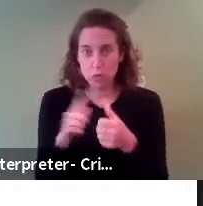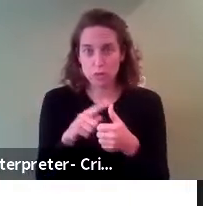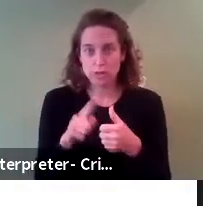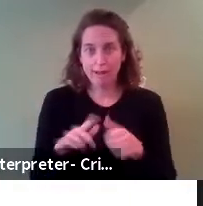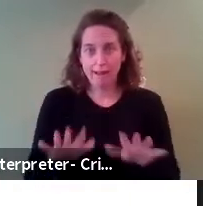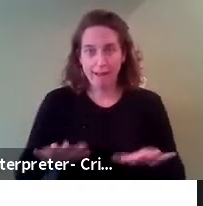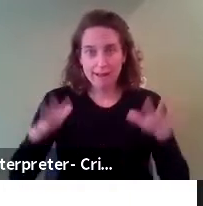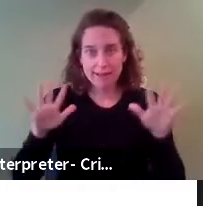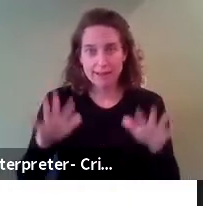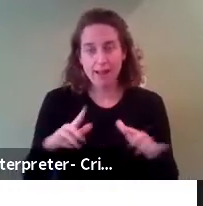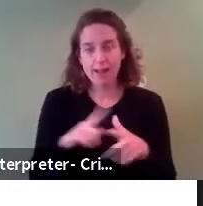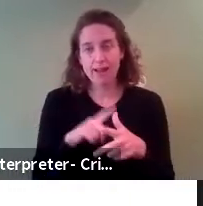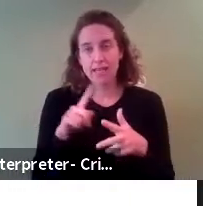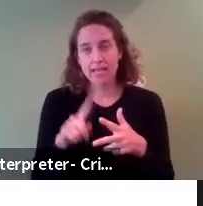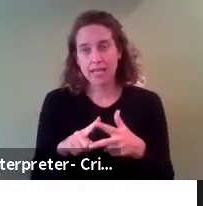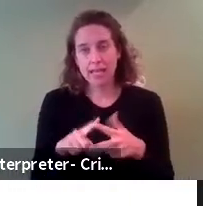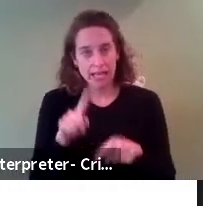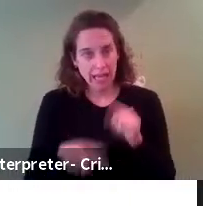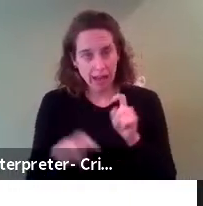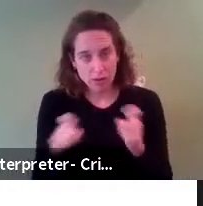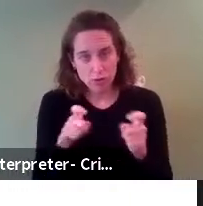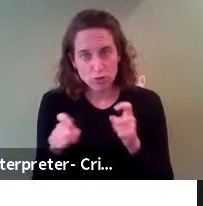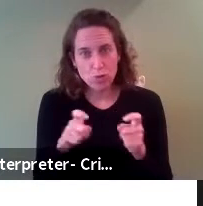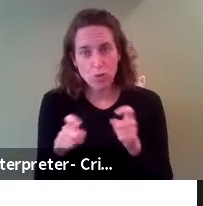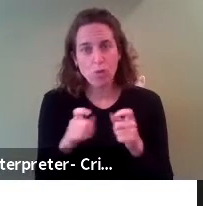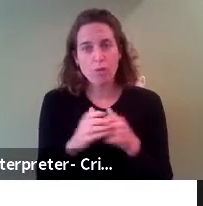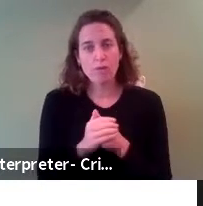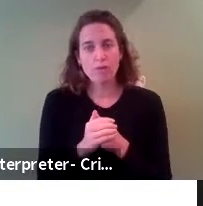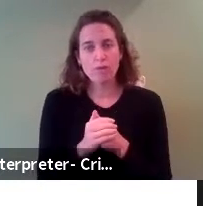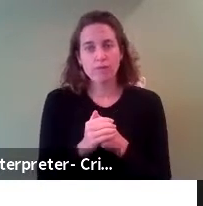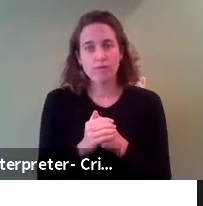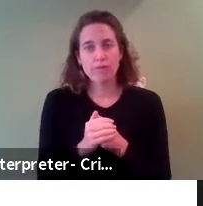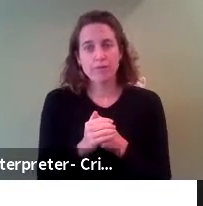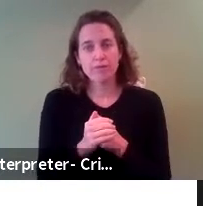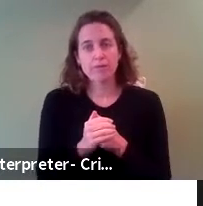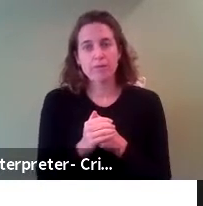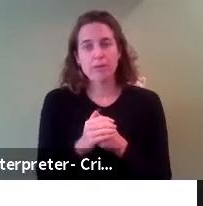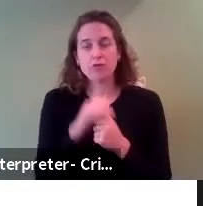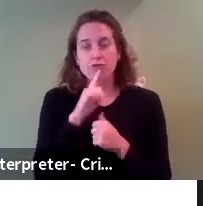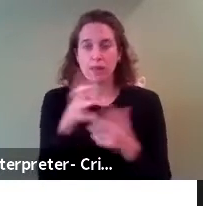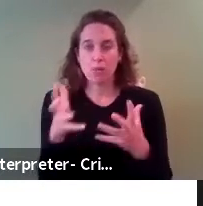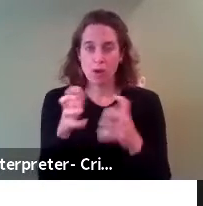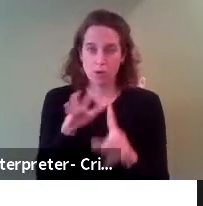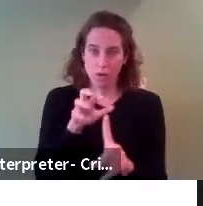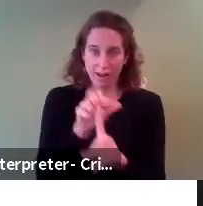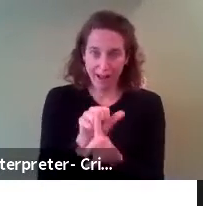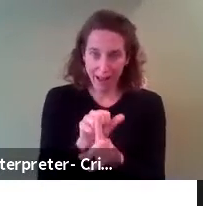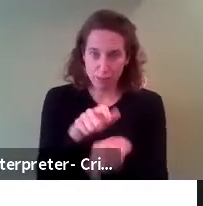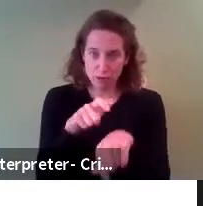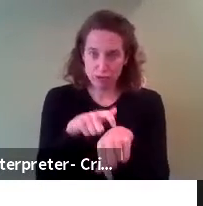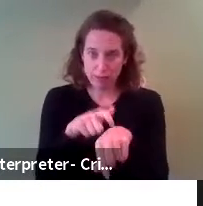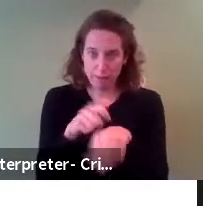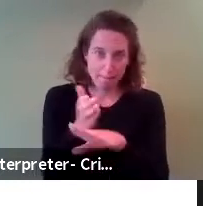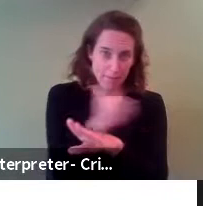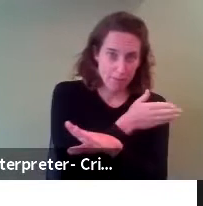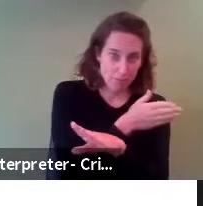feeling out of control. So I think that we are really capturing a moment in time that may have been different before and may be different in the